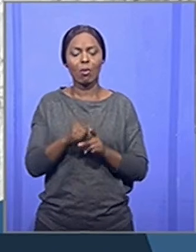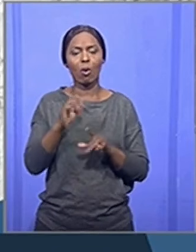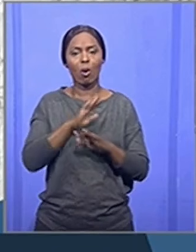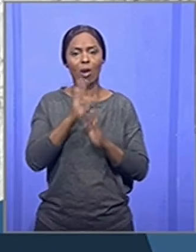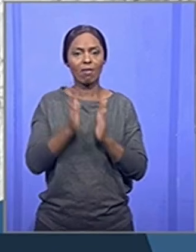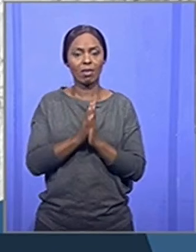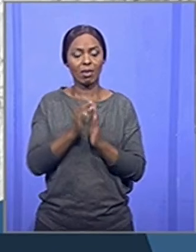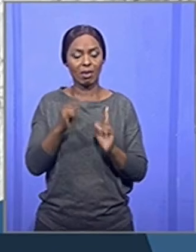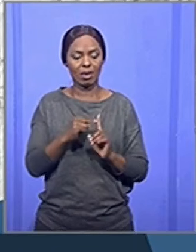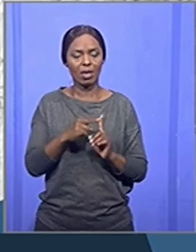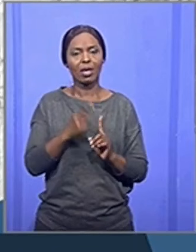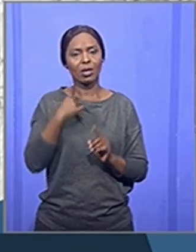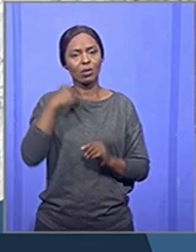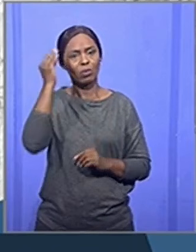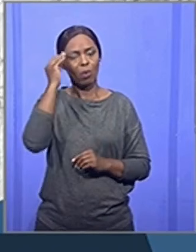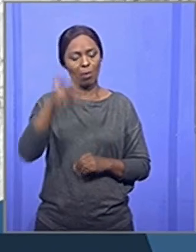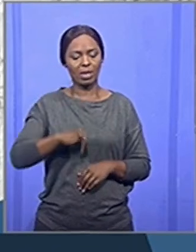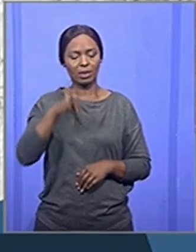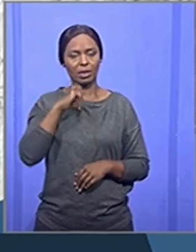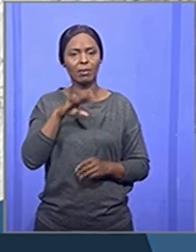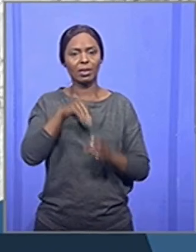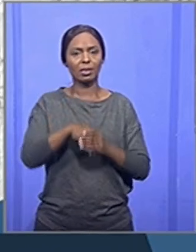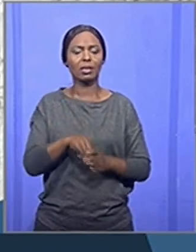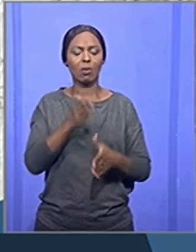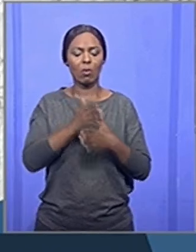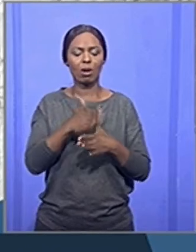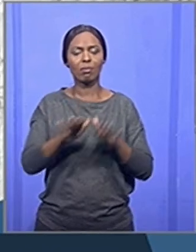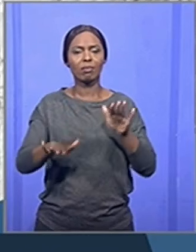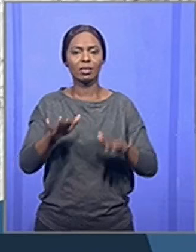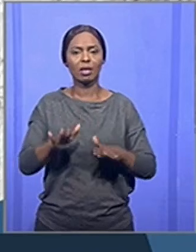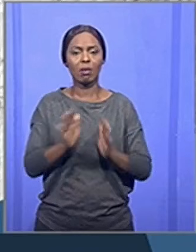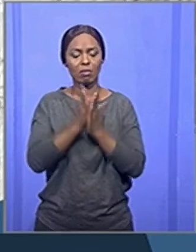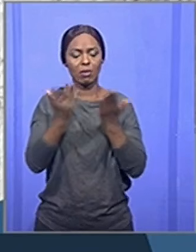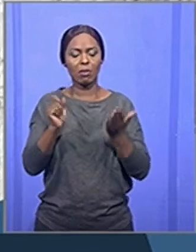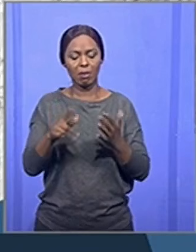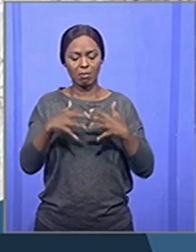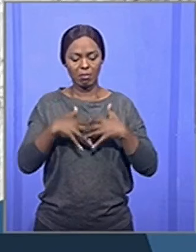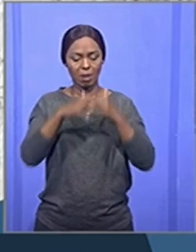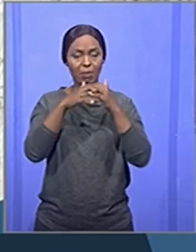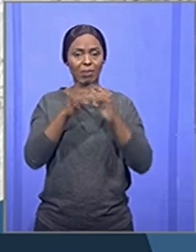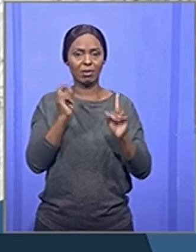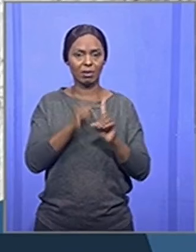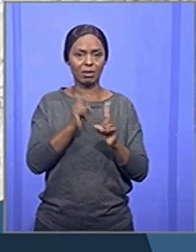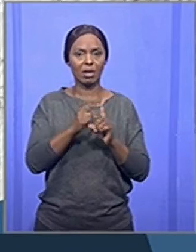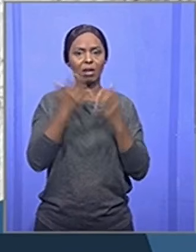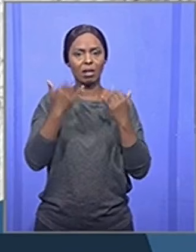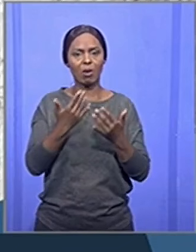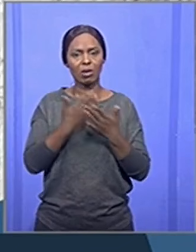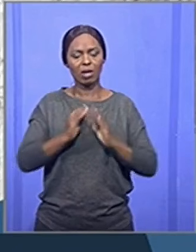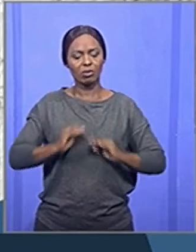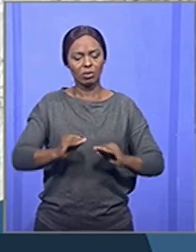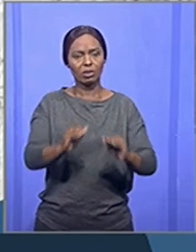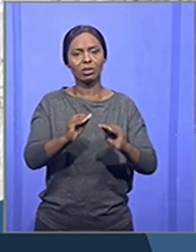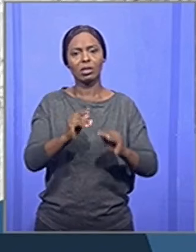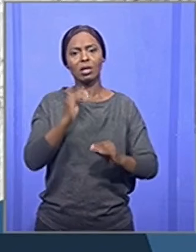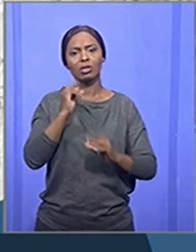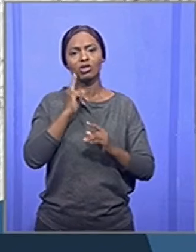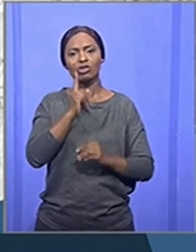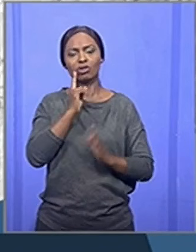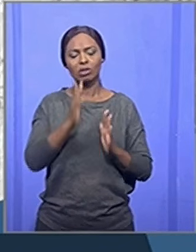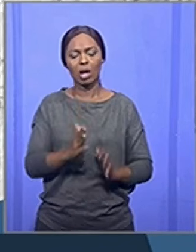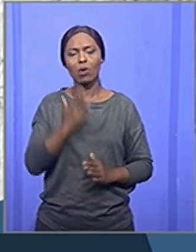o motlotlo ka tsona mosebetsing wa council ka bukana ena re ka kaisa basebedisi ba puo matitjhere a rutang